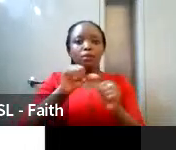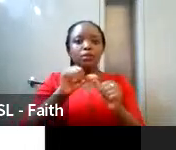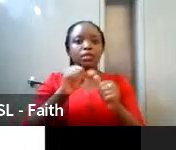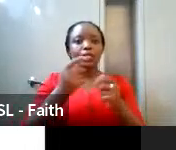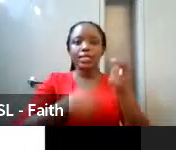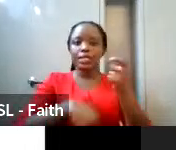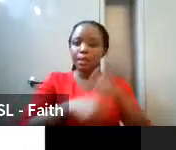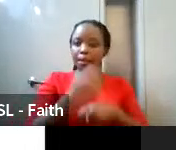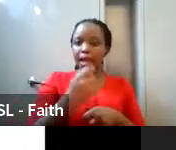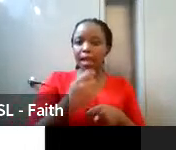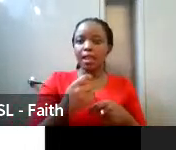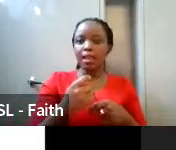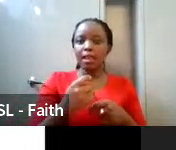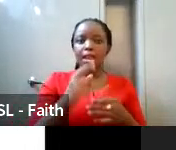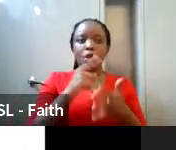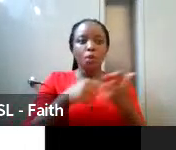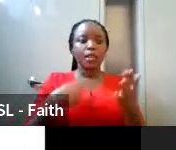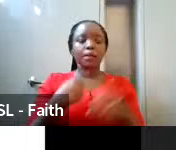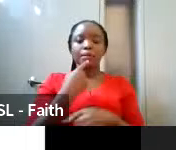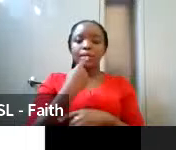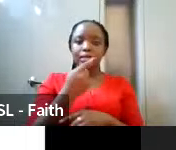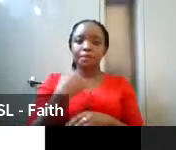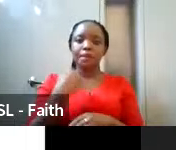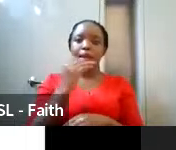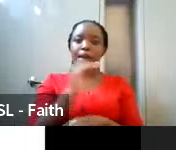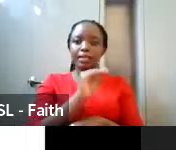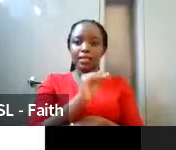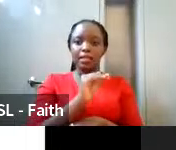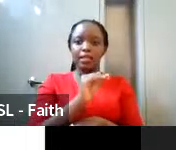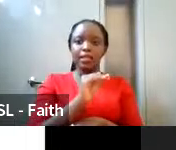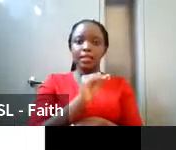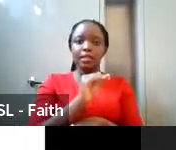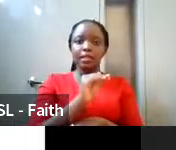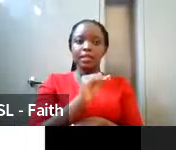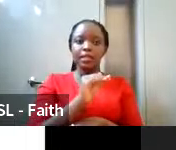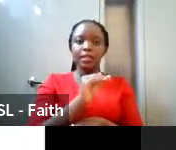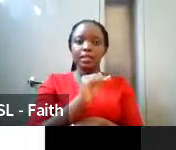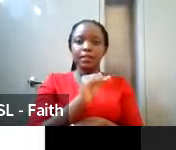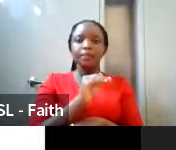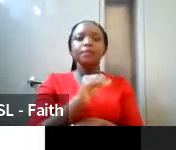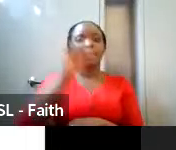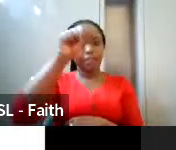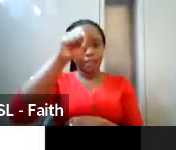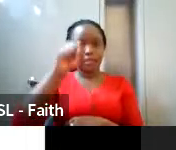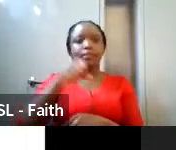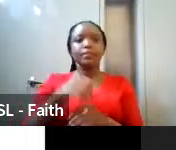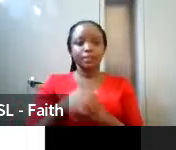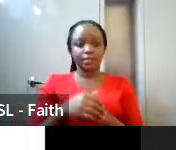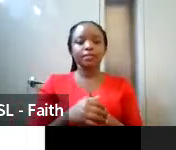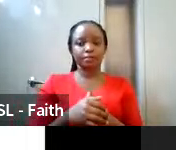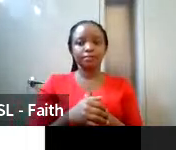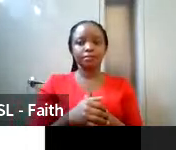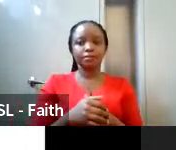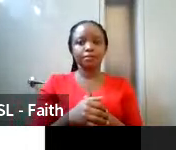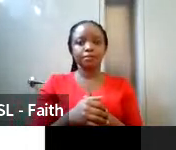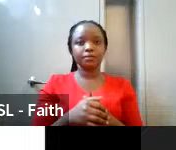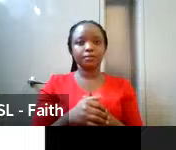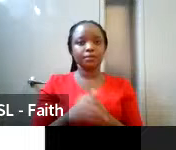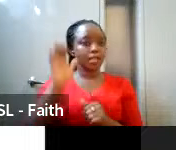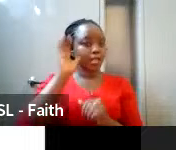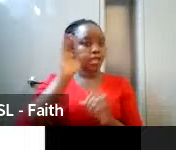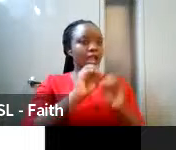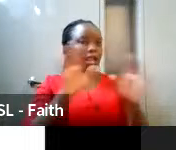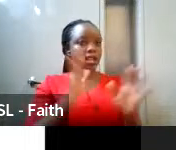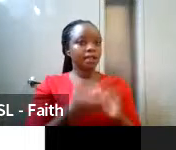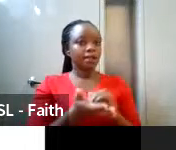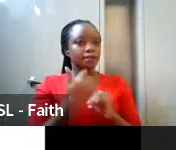see? What I'm asking, hello, are you getting me? Yes, Omondi can get you.